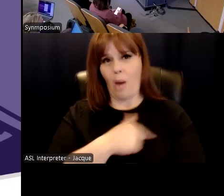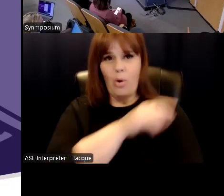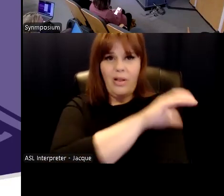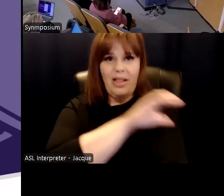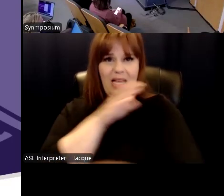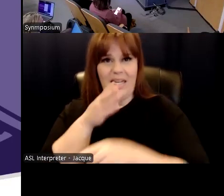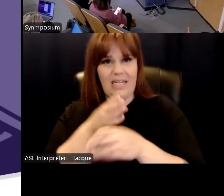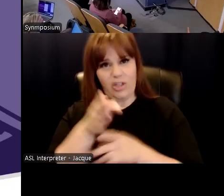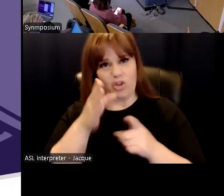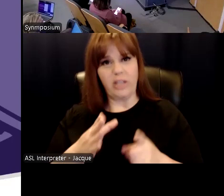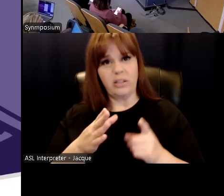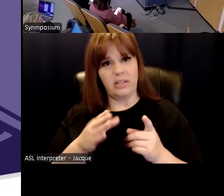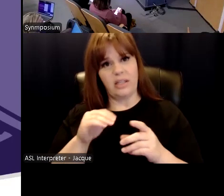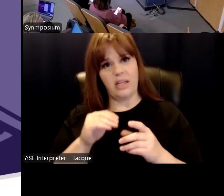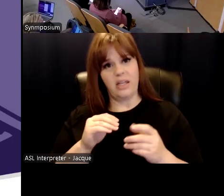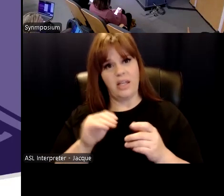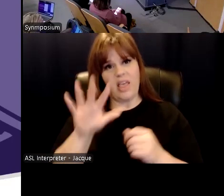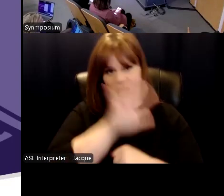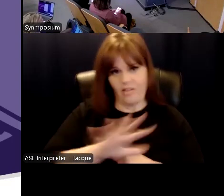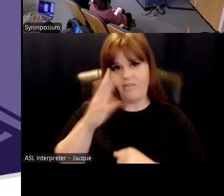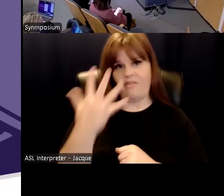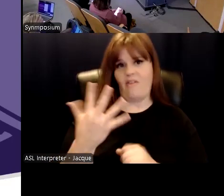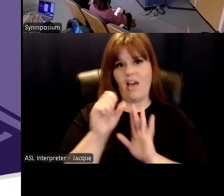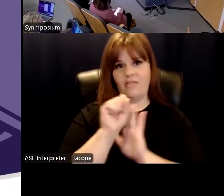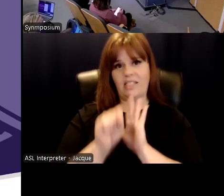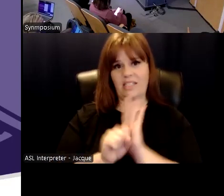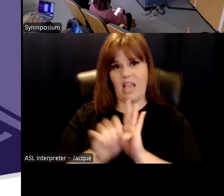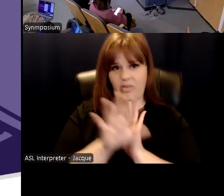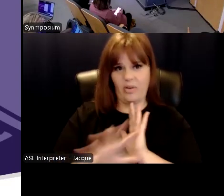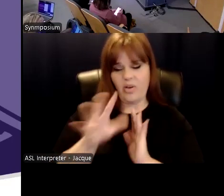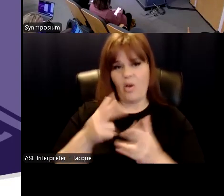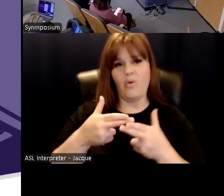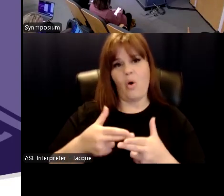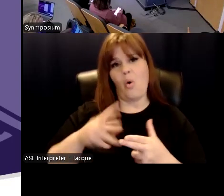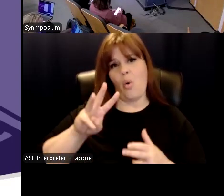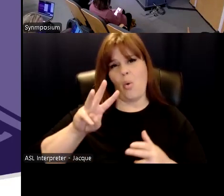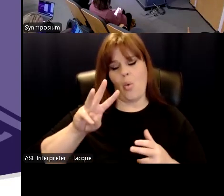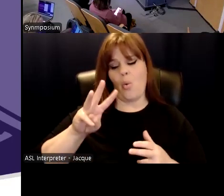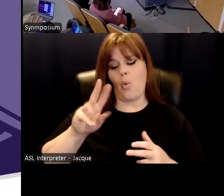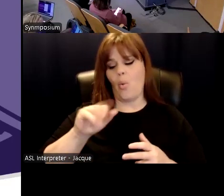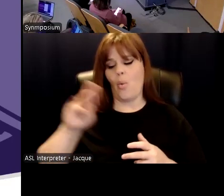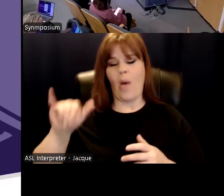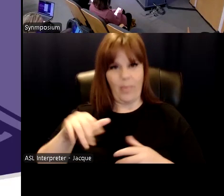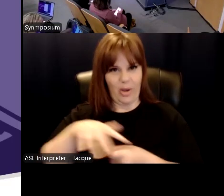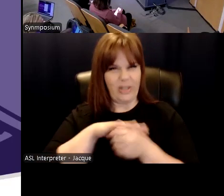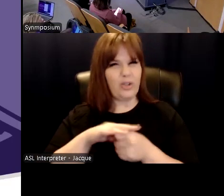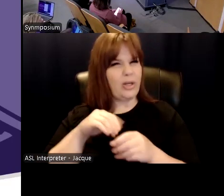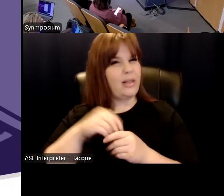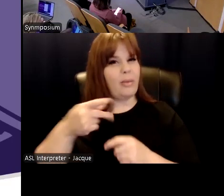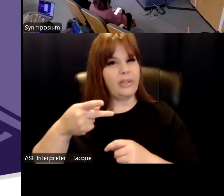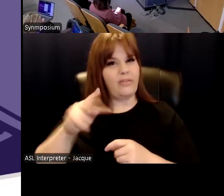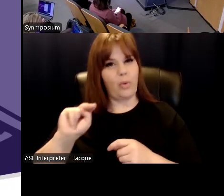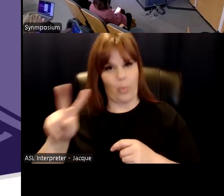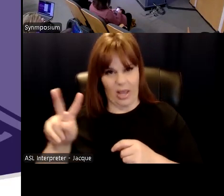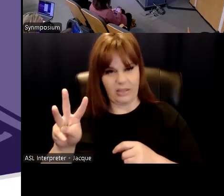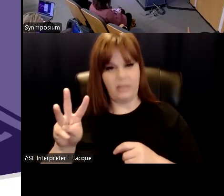throughout the 5-state area called the WWAMI region here in the Pacific Northwest. And so a lot of our efforts are to